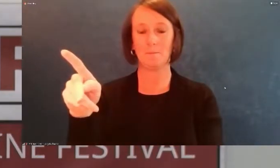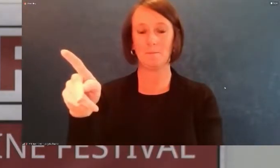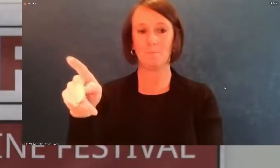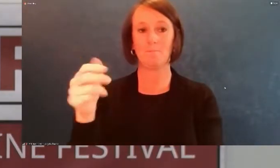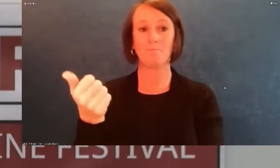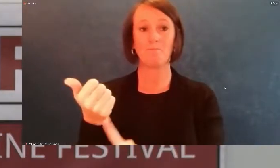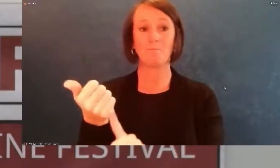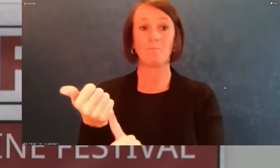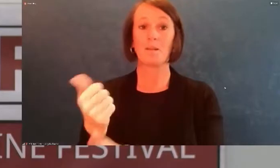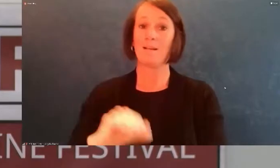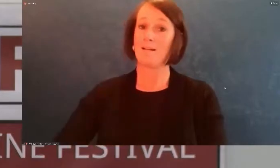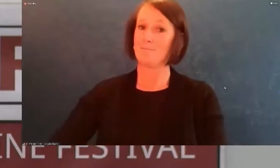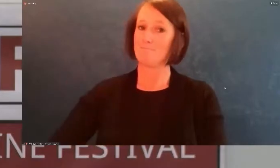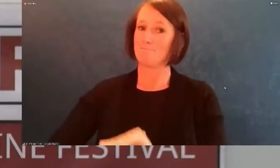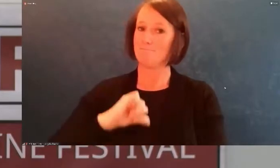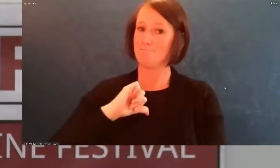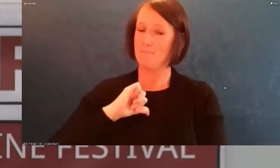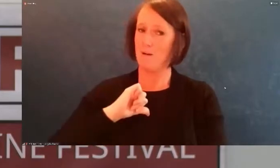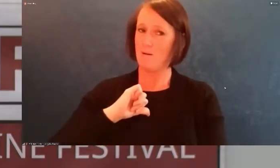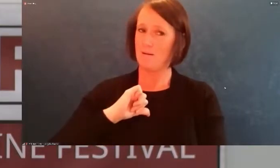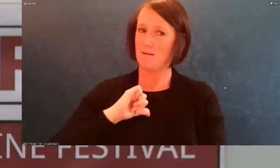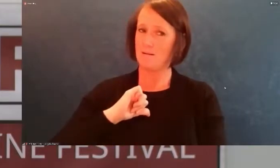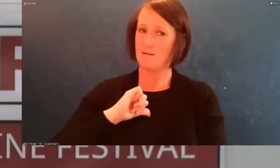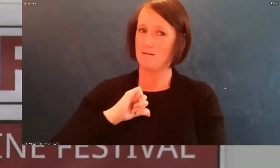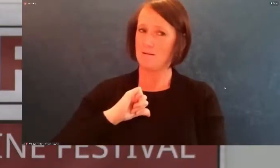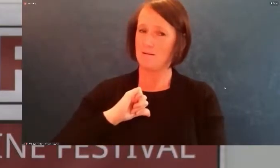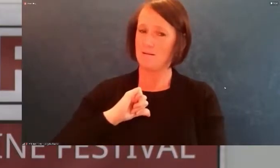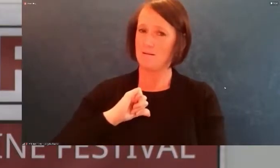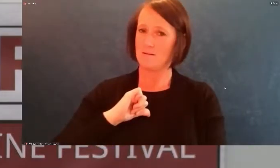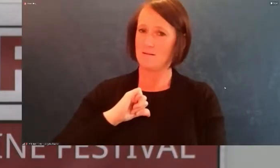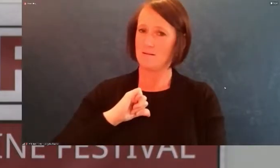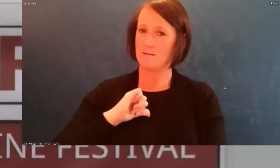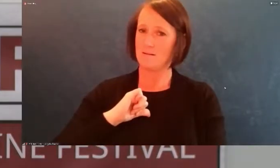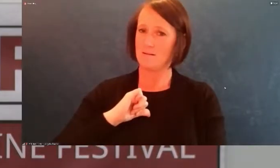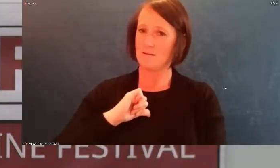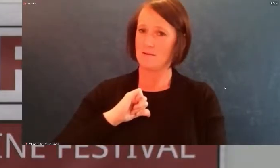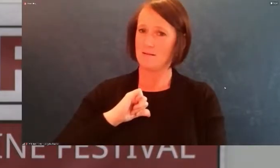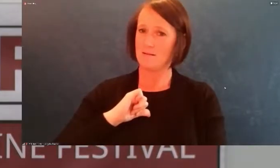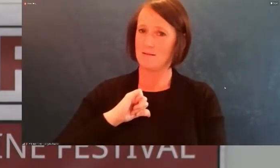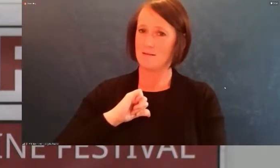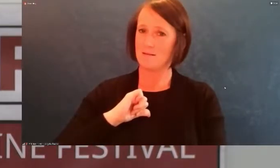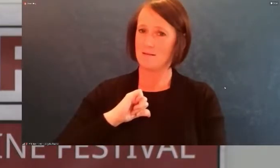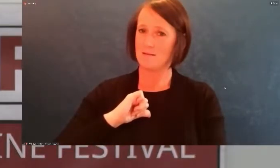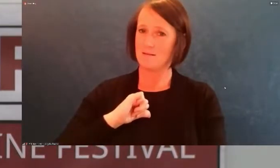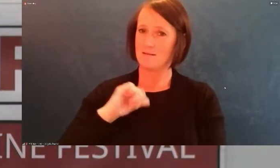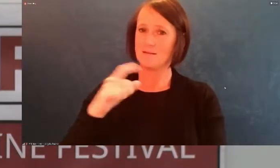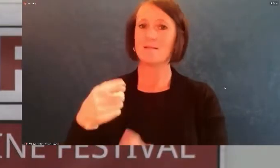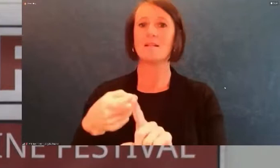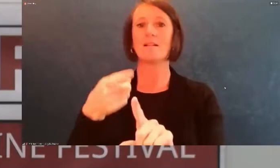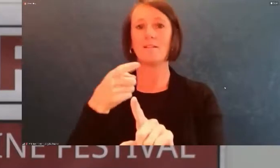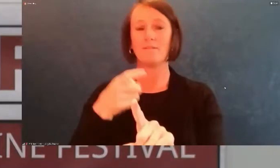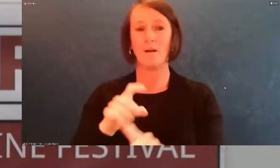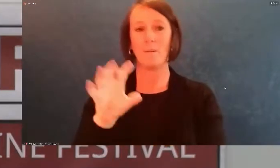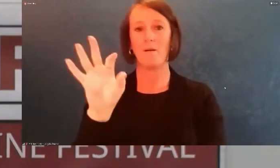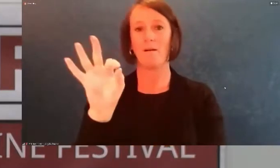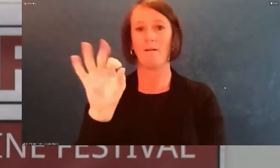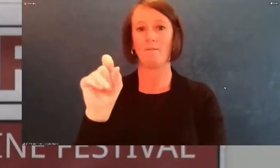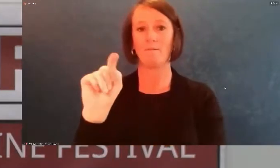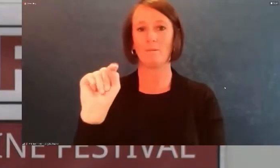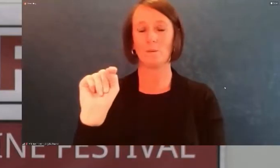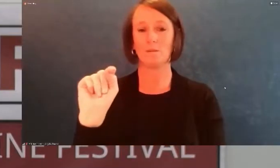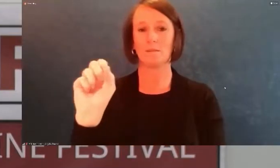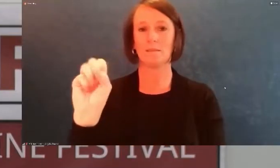be. Richard, can you say your I am Clecho Dene from Fort Smith, Northwest Territories. thank